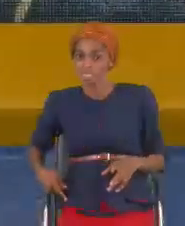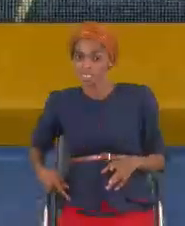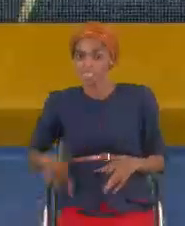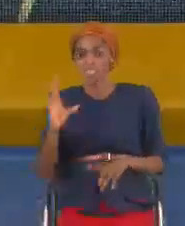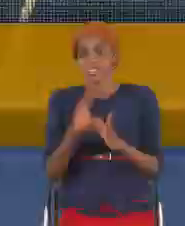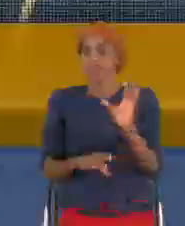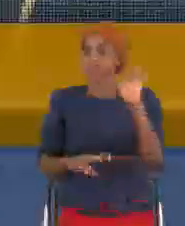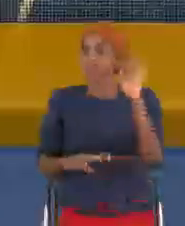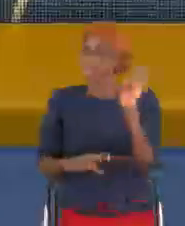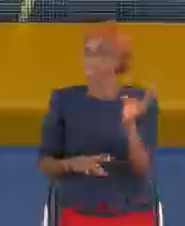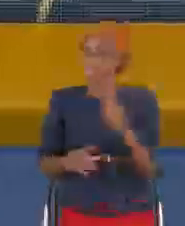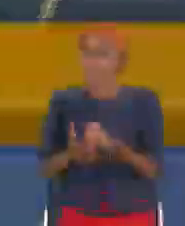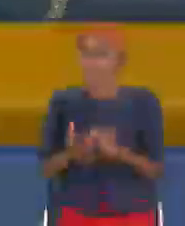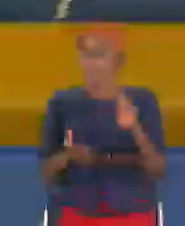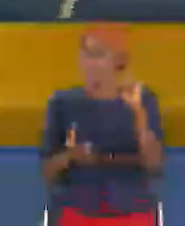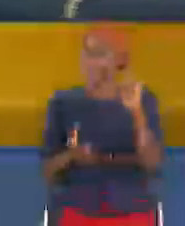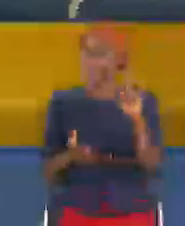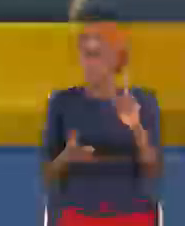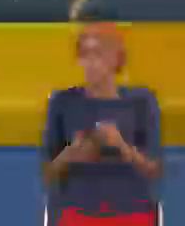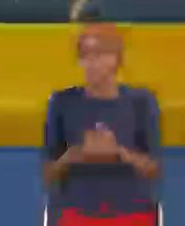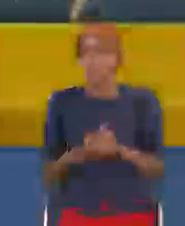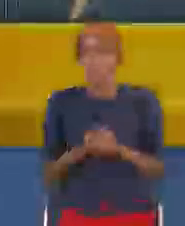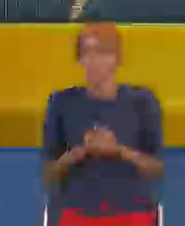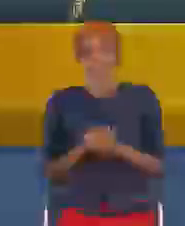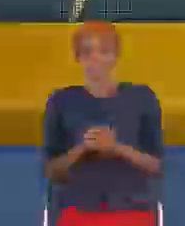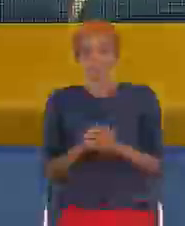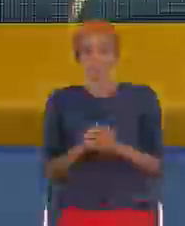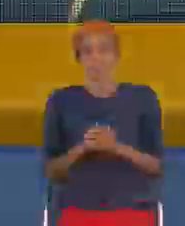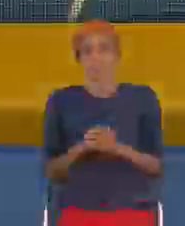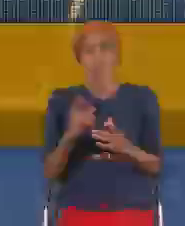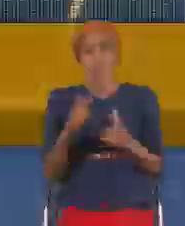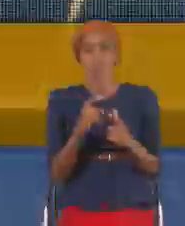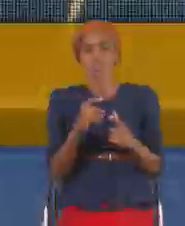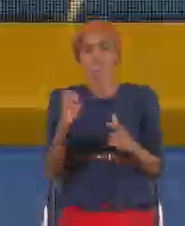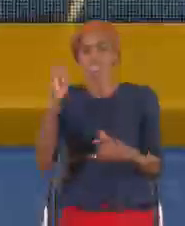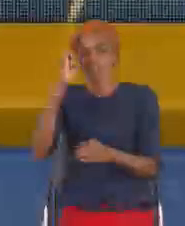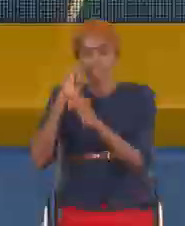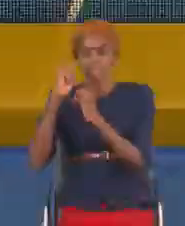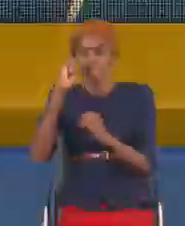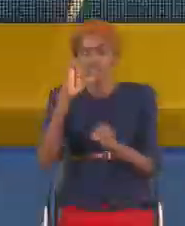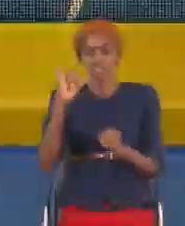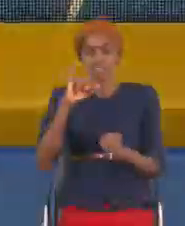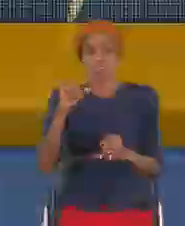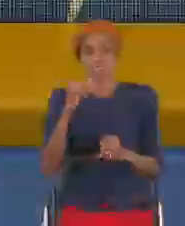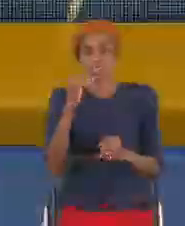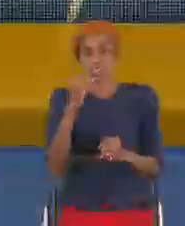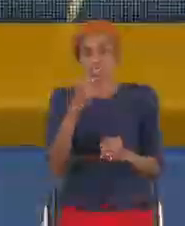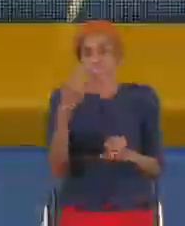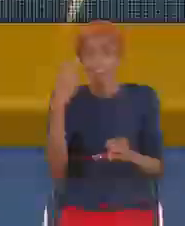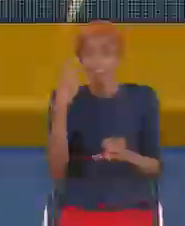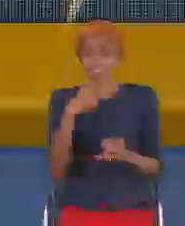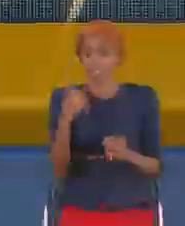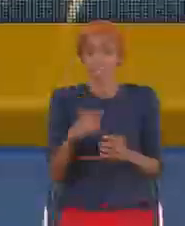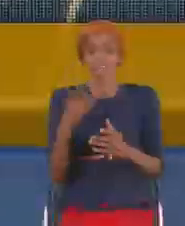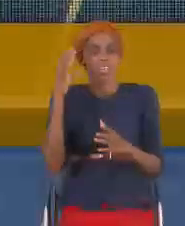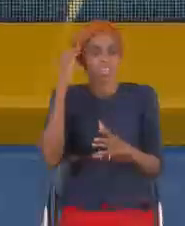I'm reading from verse 1. Then Elisha said, hear ye the word of the